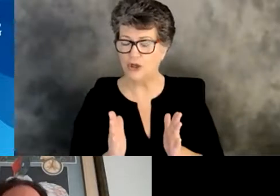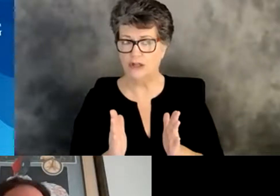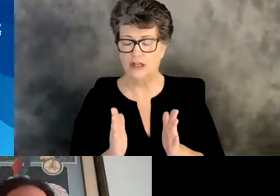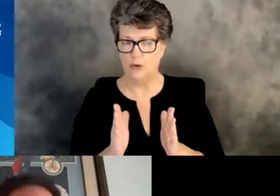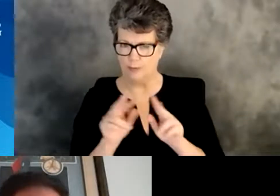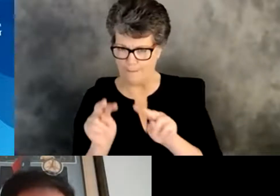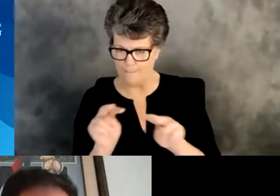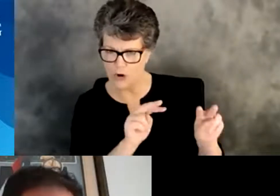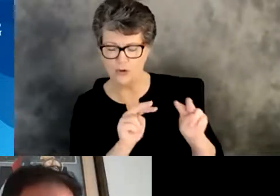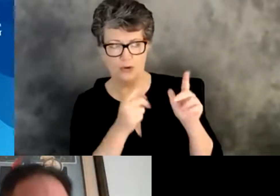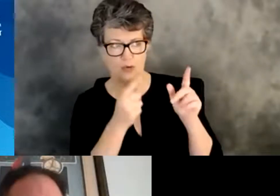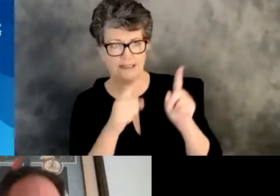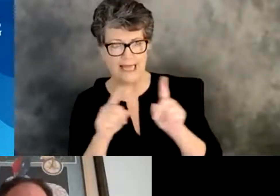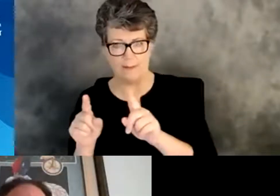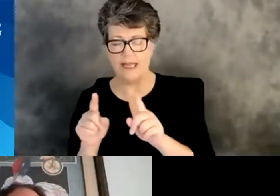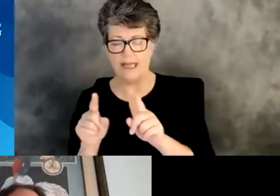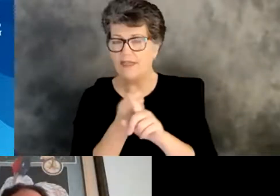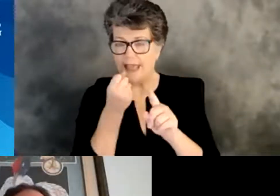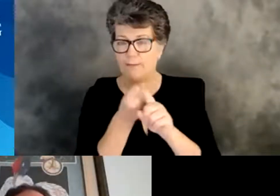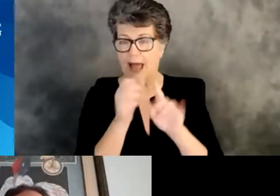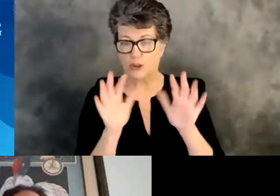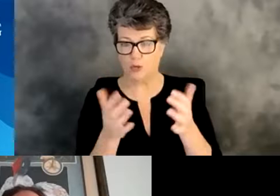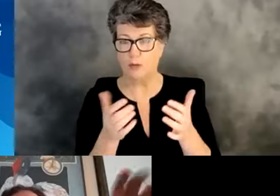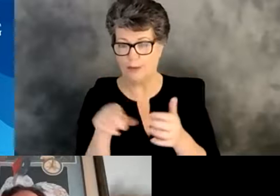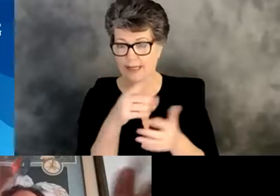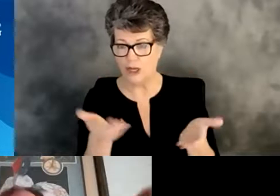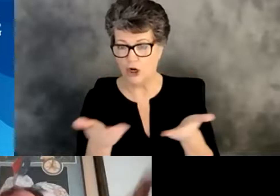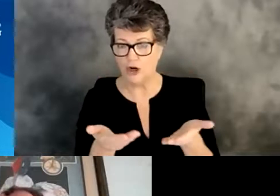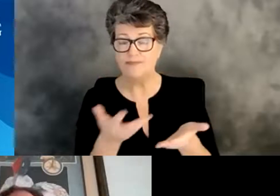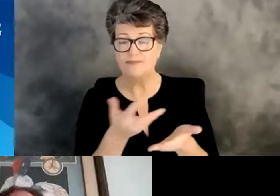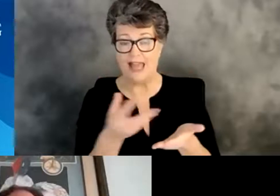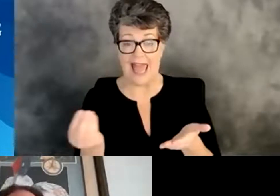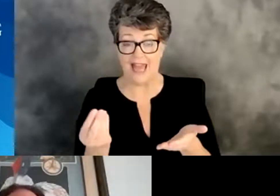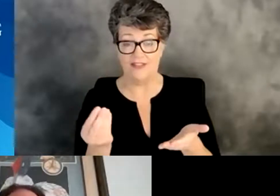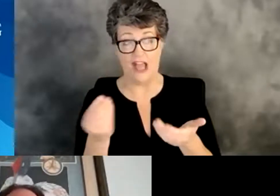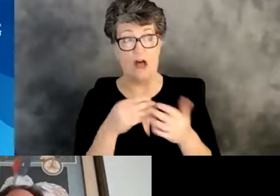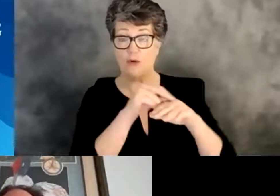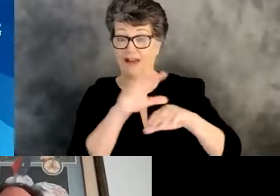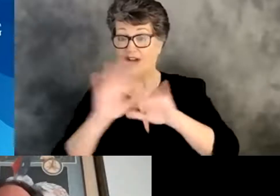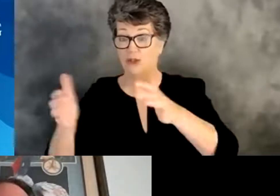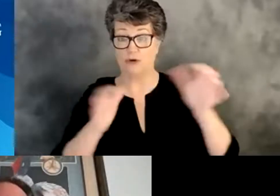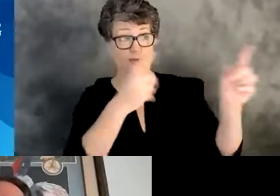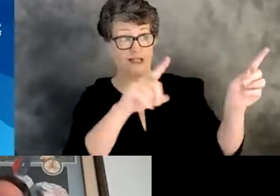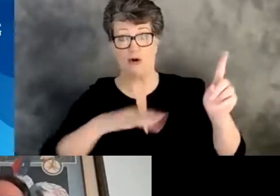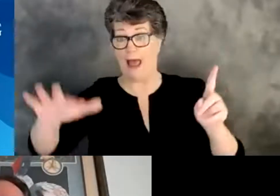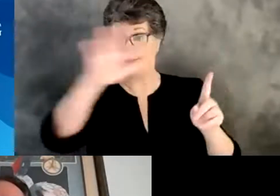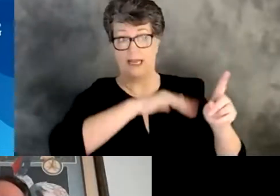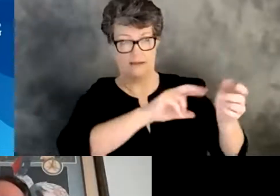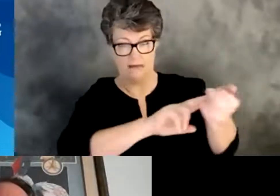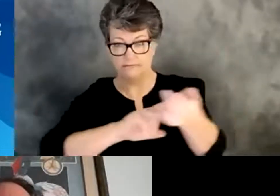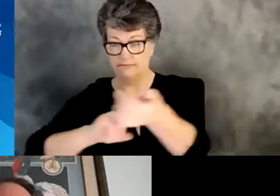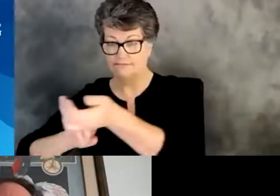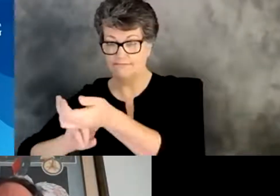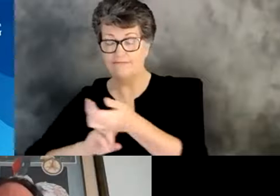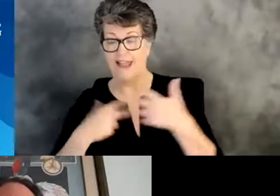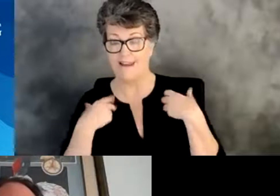what is happening, with the impact group here, as well as the other kinds of advisory groups that are happening in the Health and Human